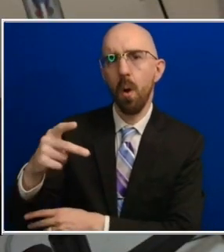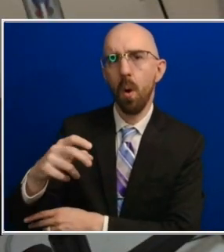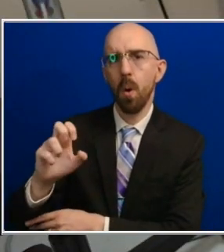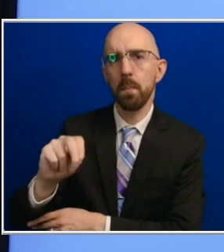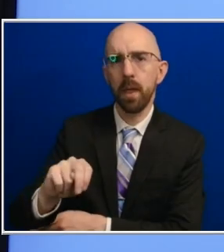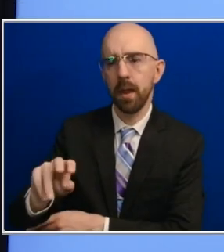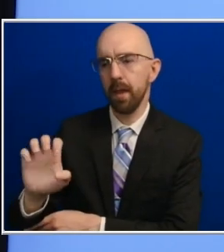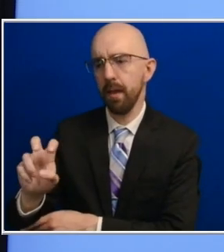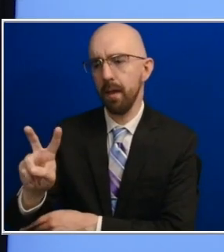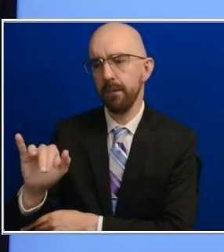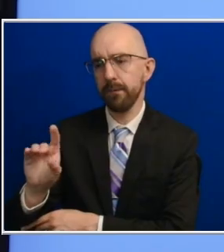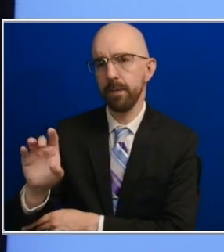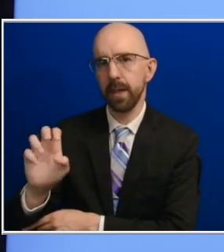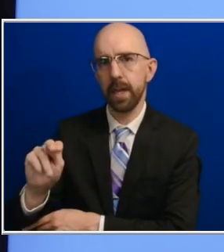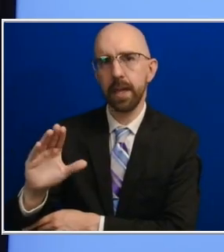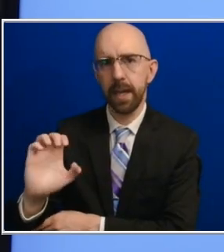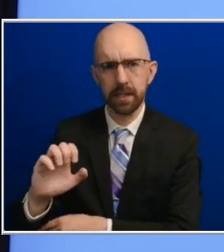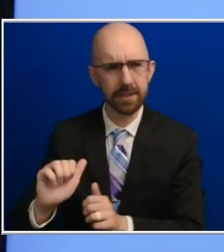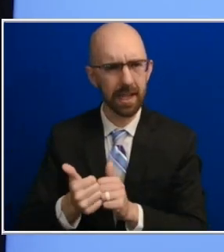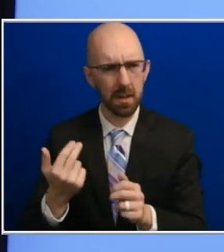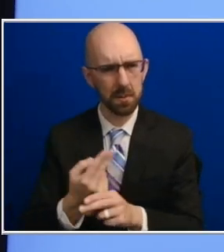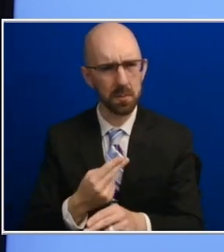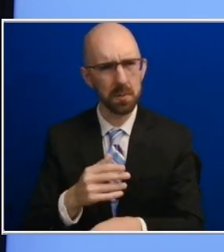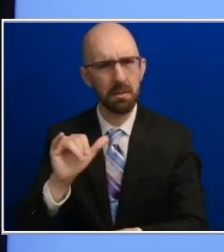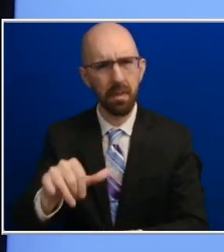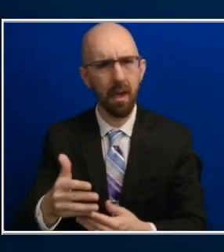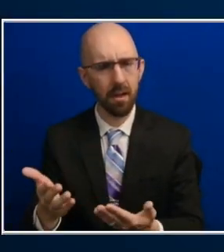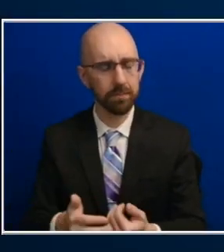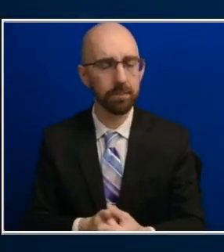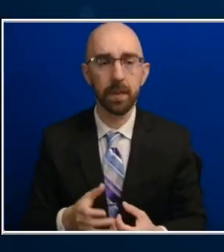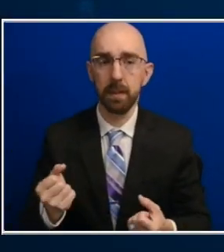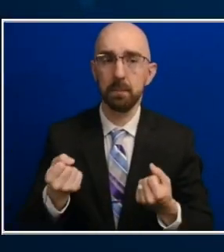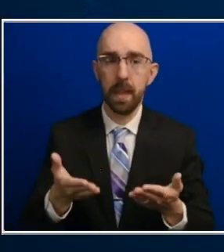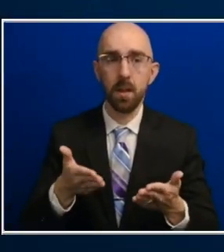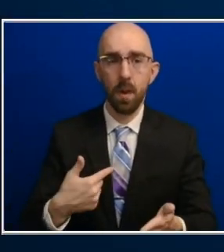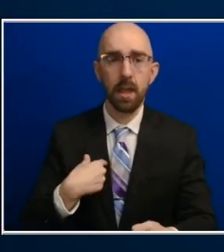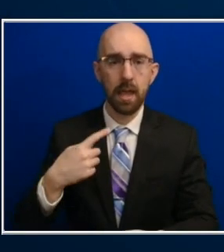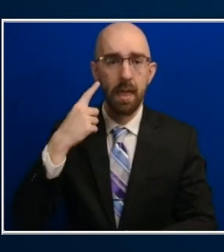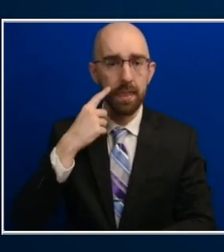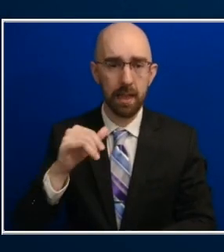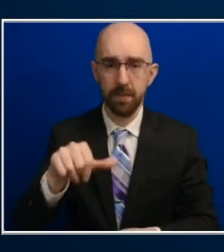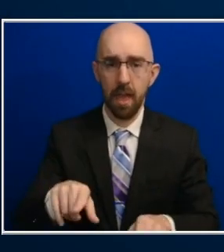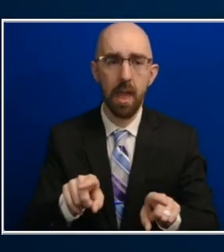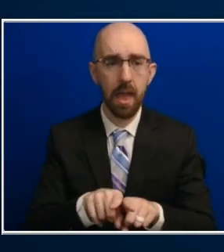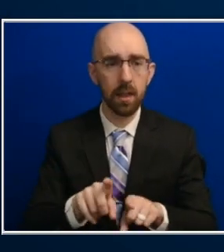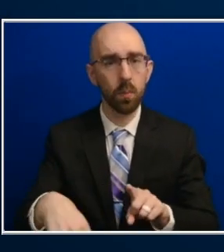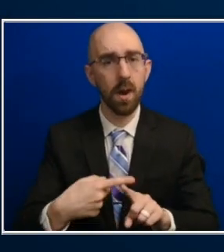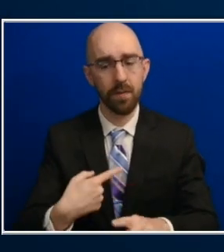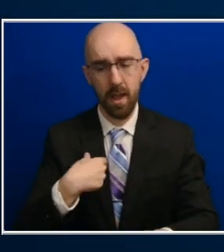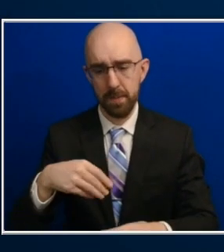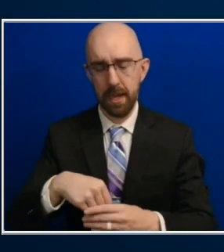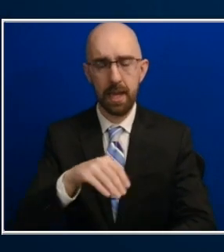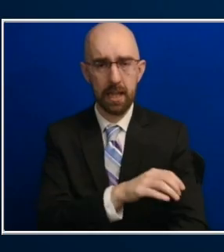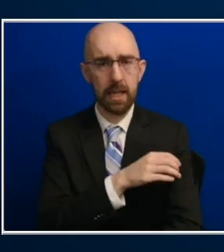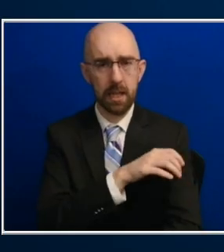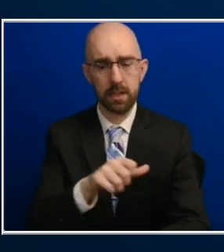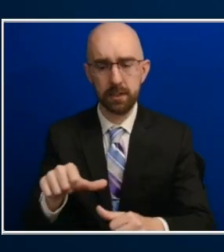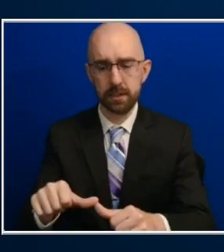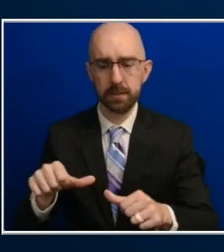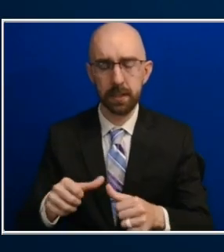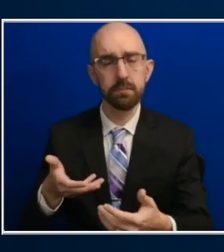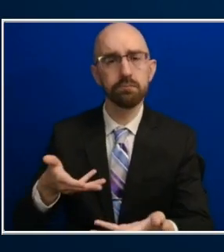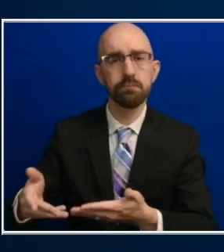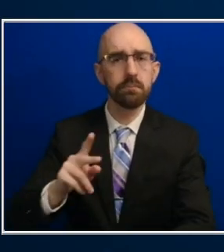how is that used? Yeah, open evidence, in many ways, I think of it as when I'm in my clinical space seeing patients, I would love